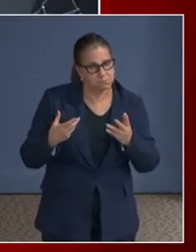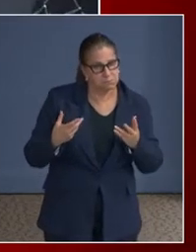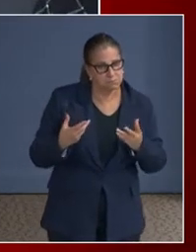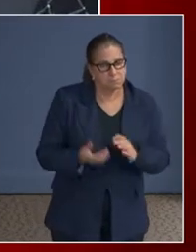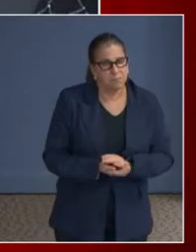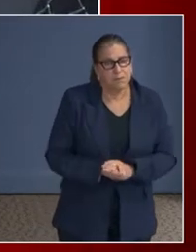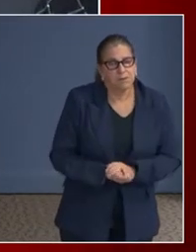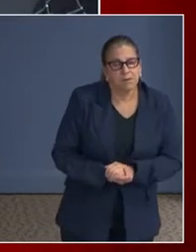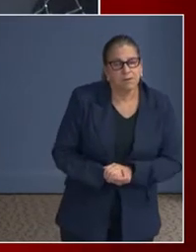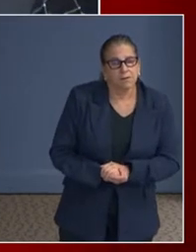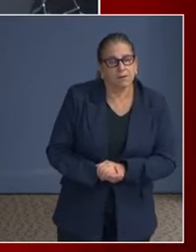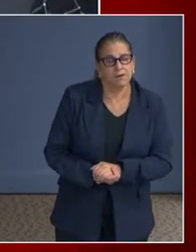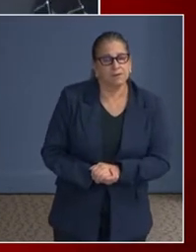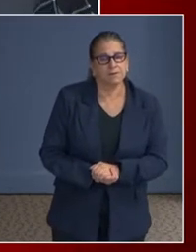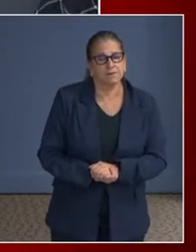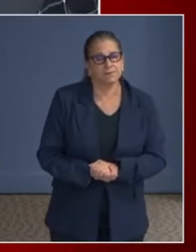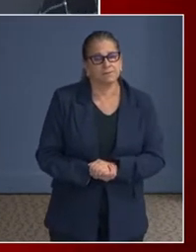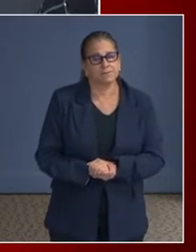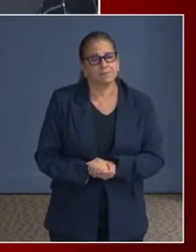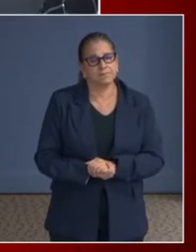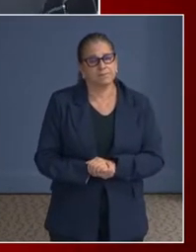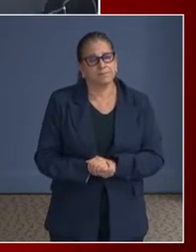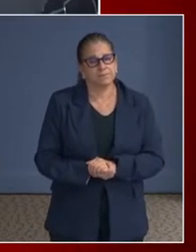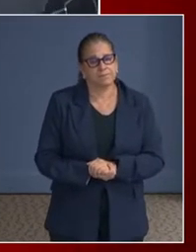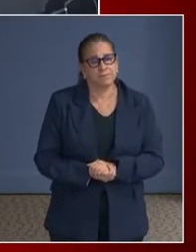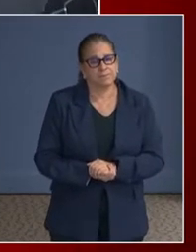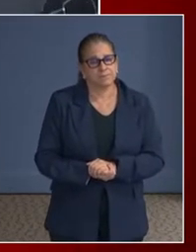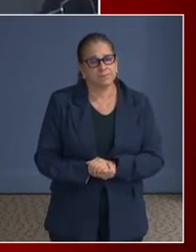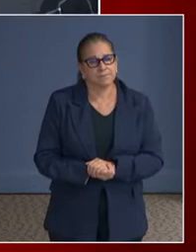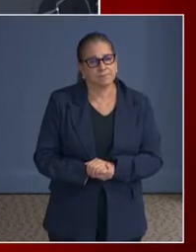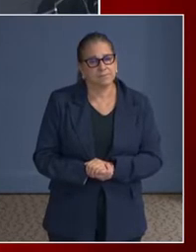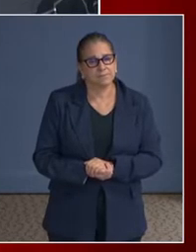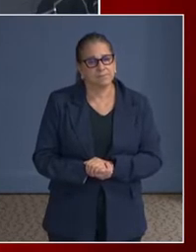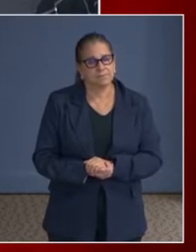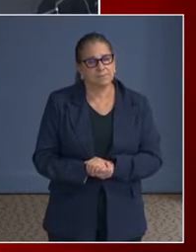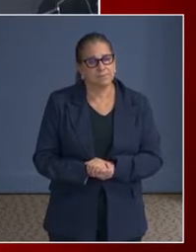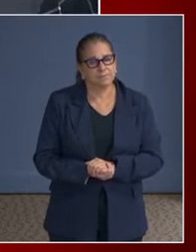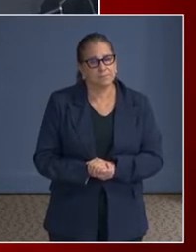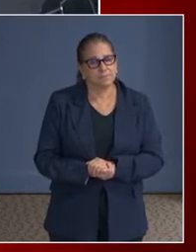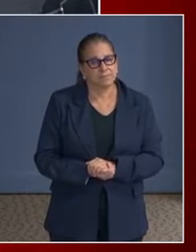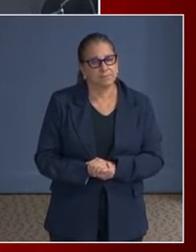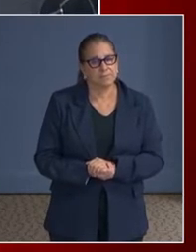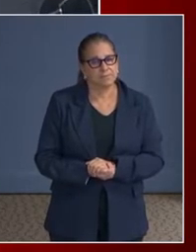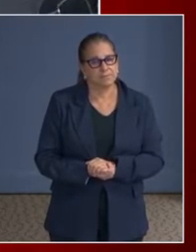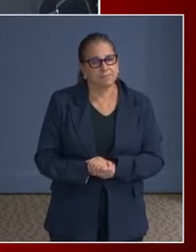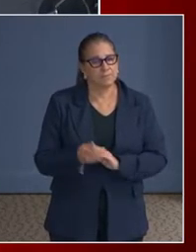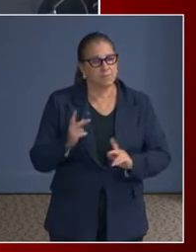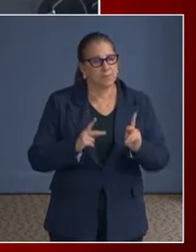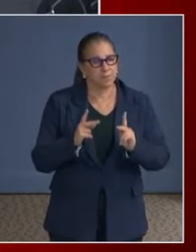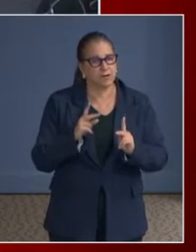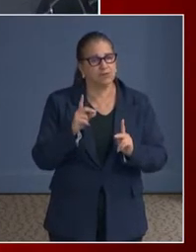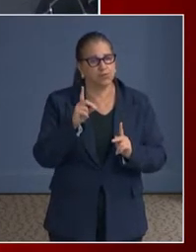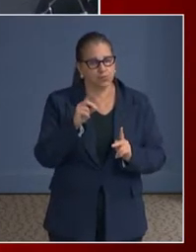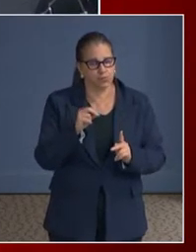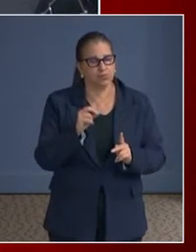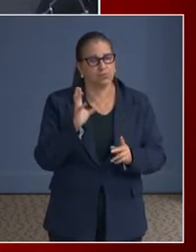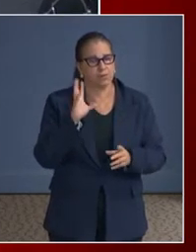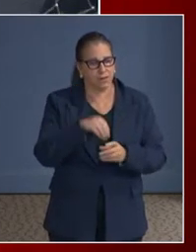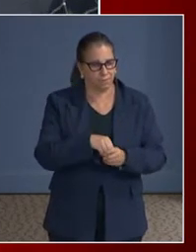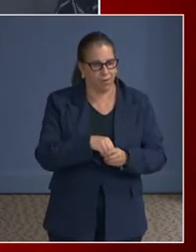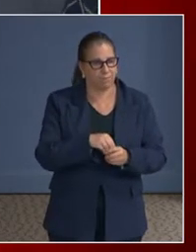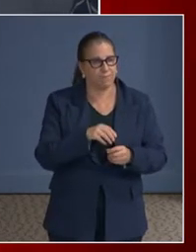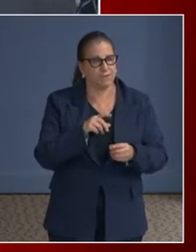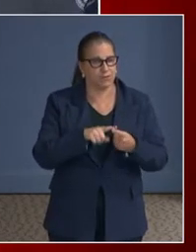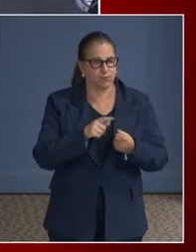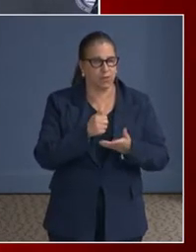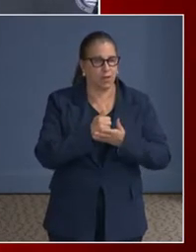ensuring that people are engaged in our efforts. So, you know, to what extent are we having people wear masks when they